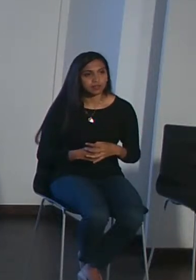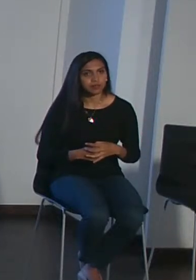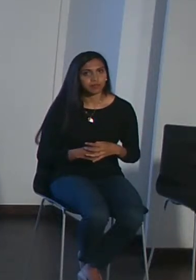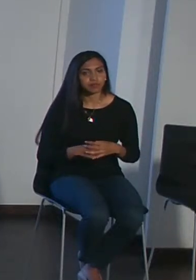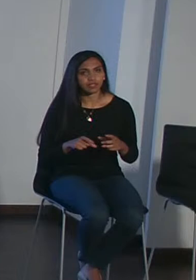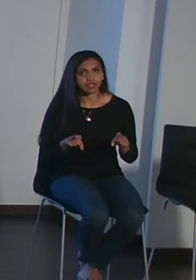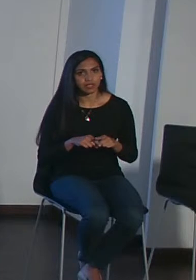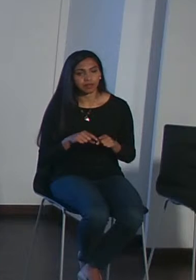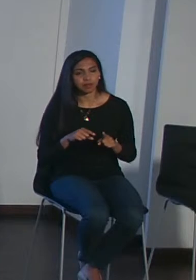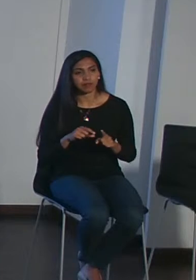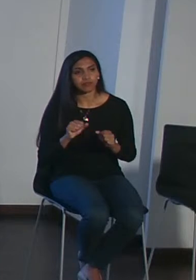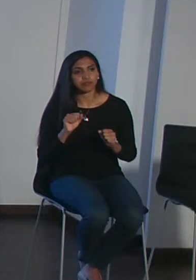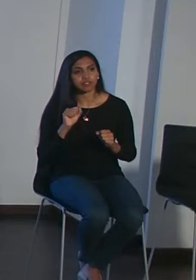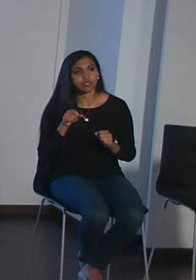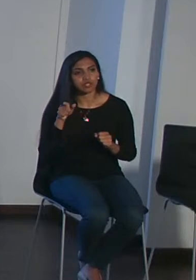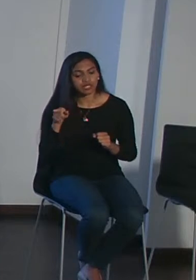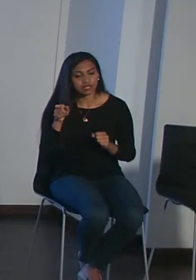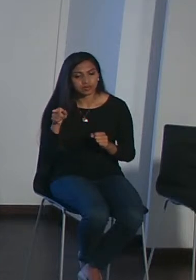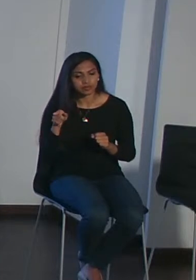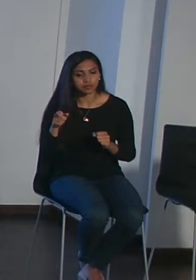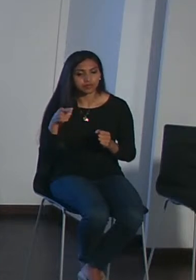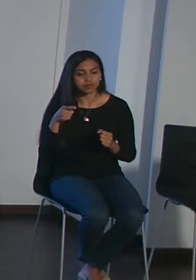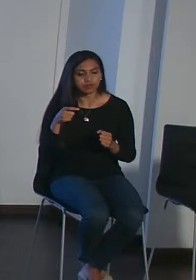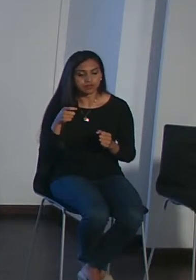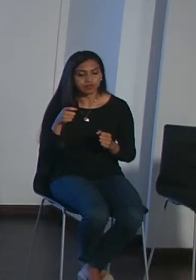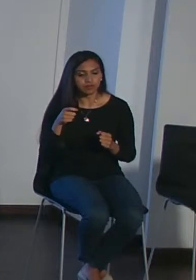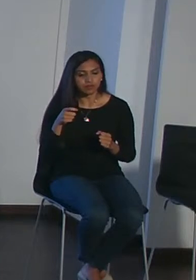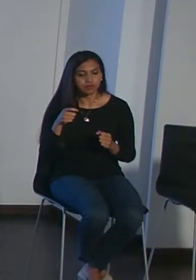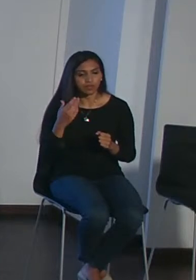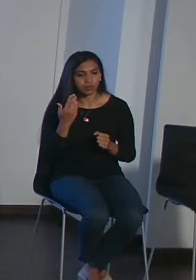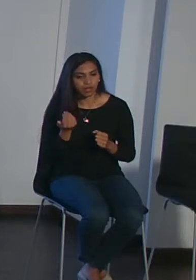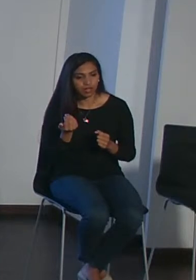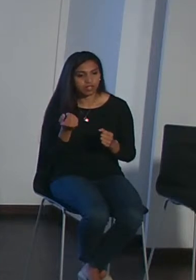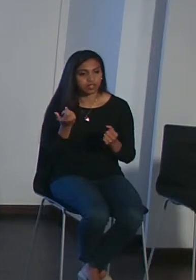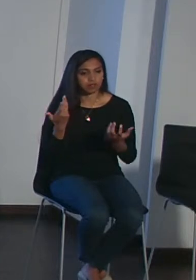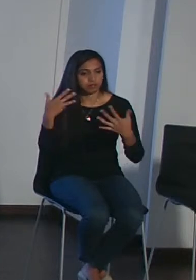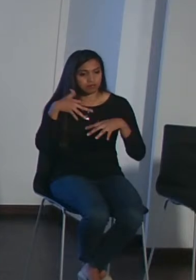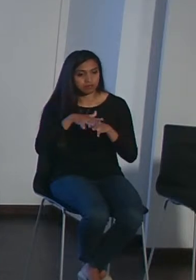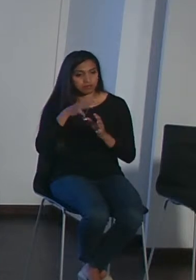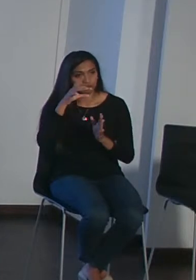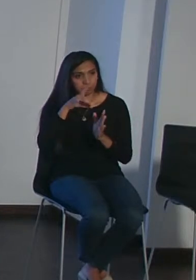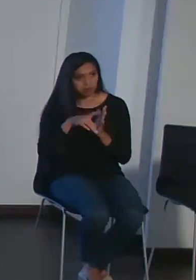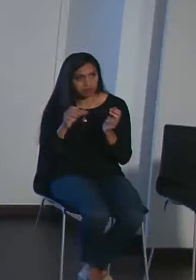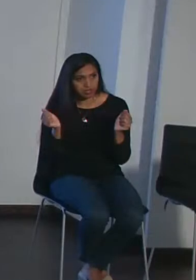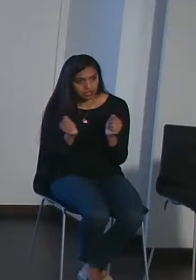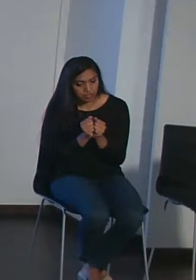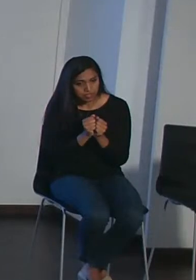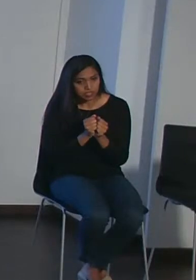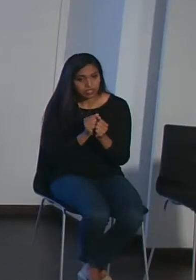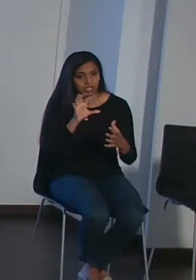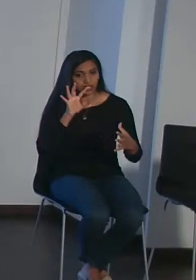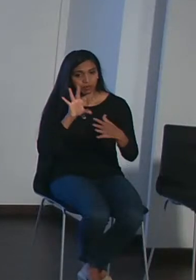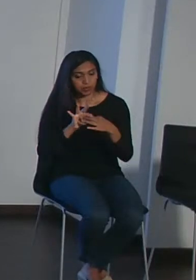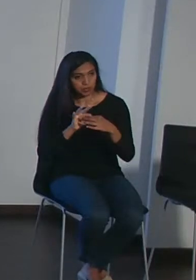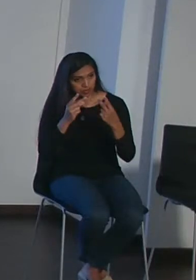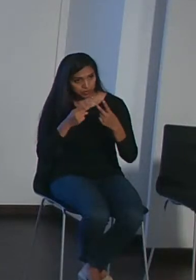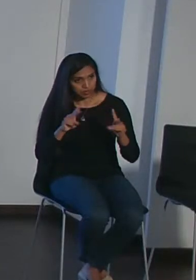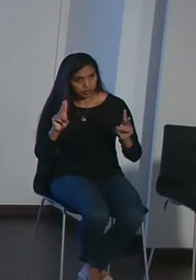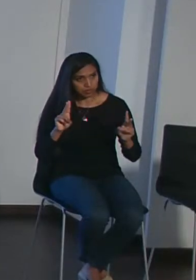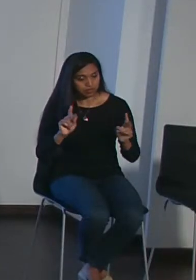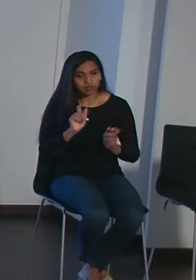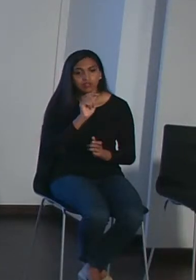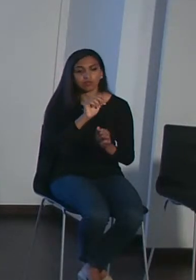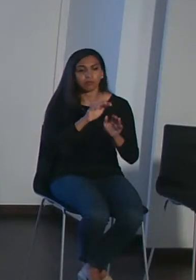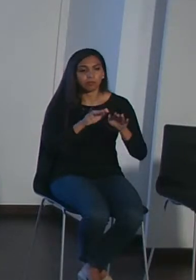for example. So that's something that via subversion, I realized the commitment was something else. So I shouldn't sort